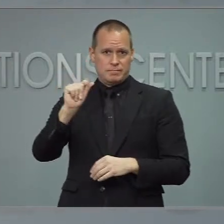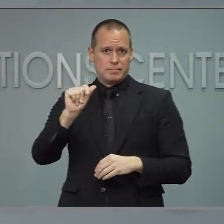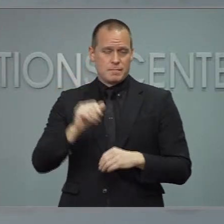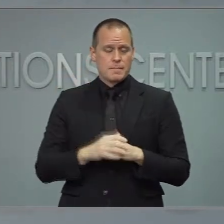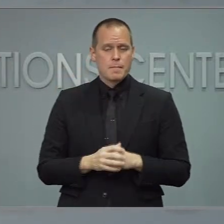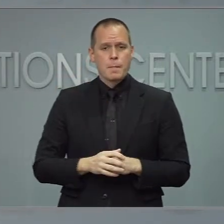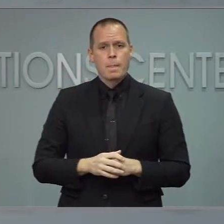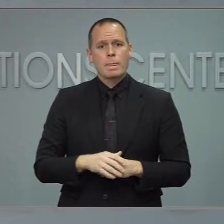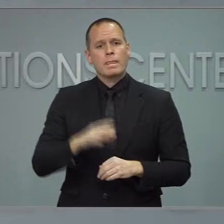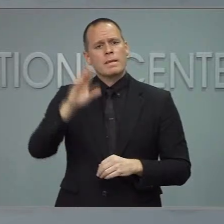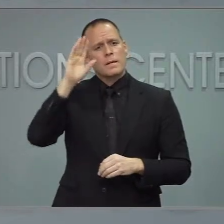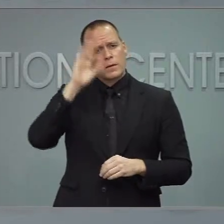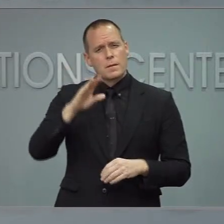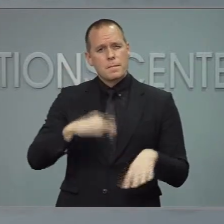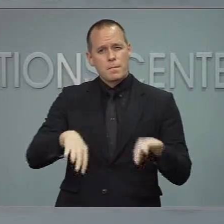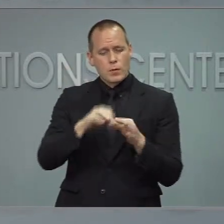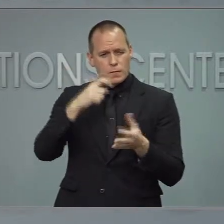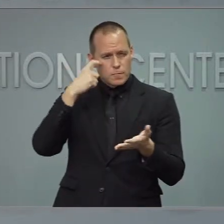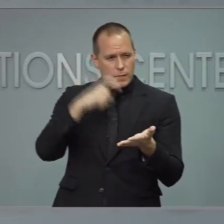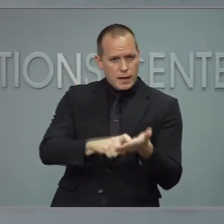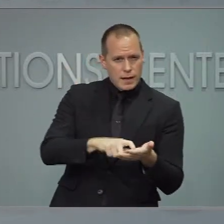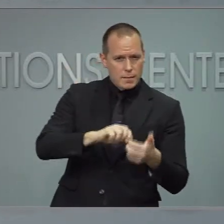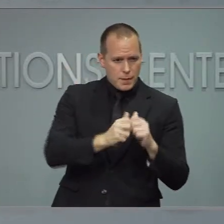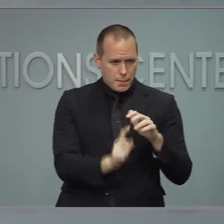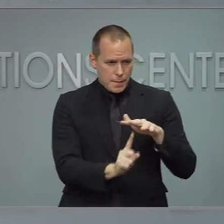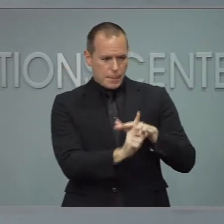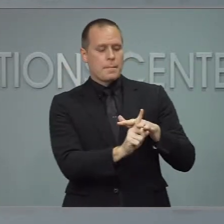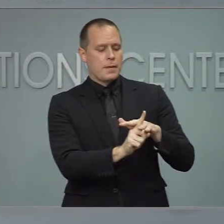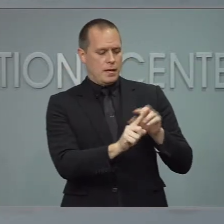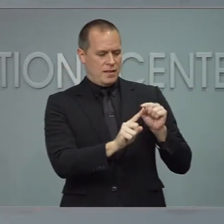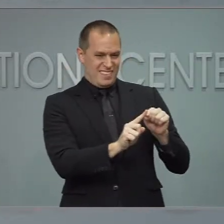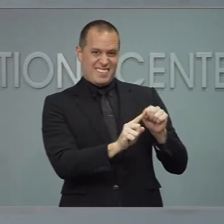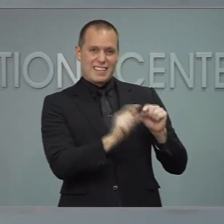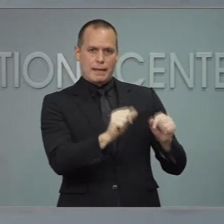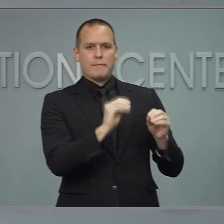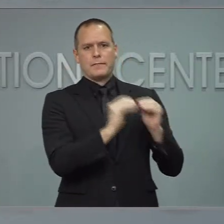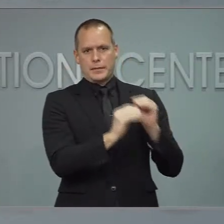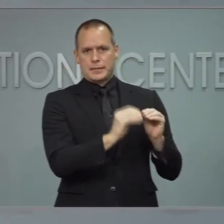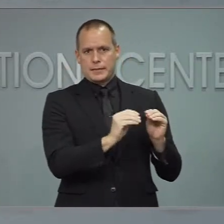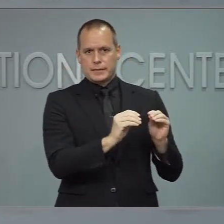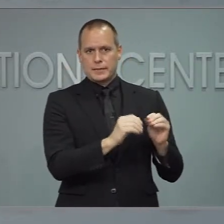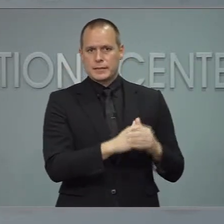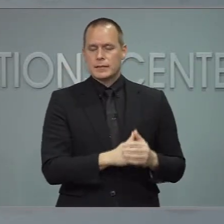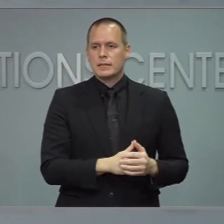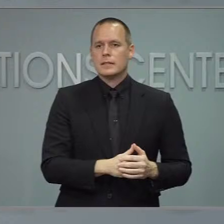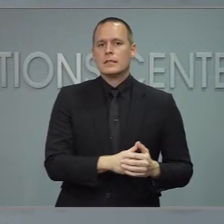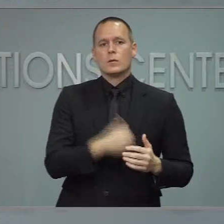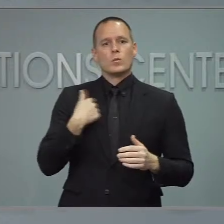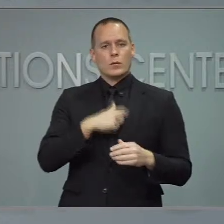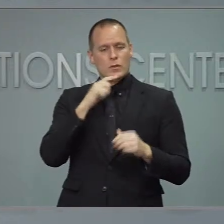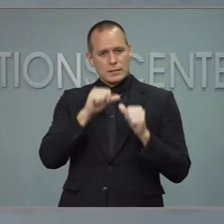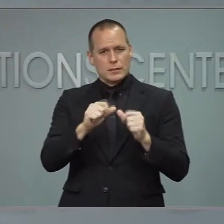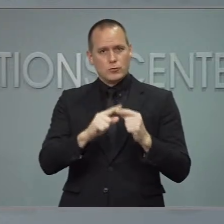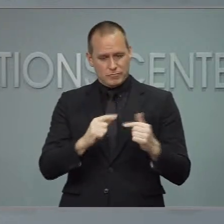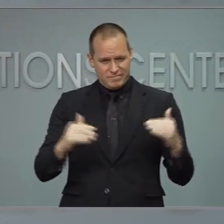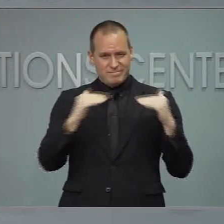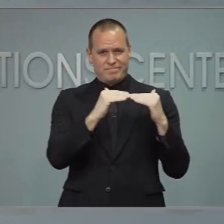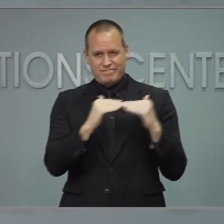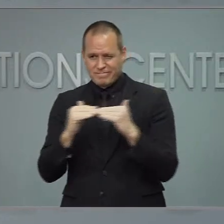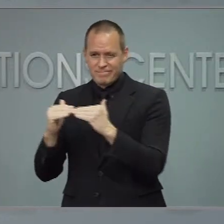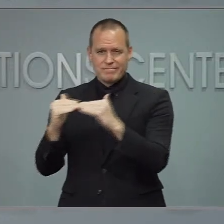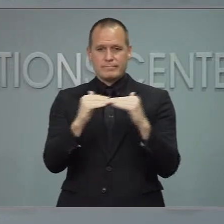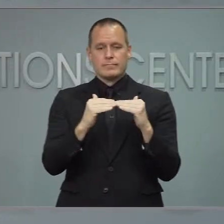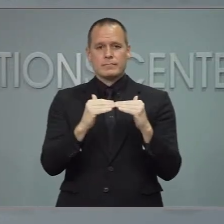know that you have to be able to see the problem in order to fix it. And we'll continue pushing these efforts so that